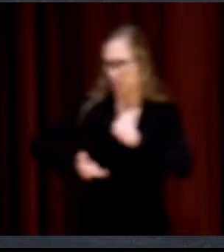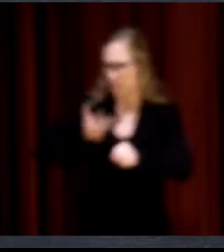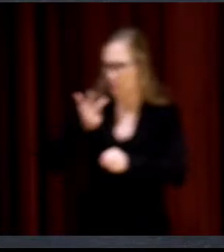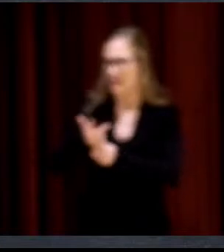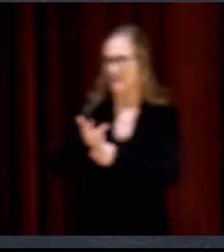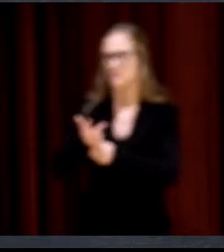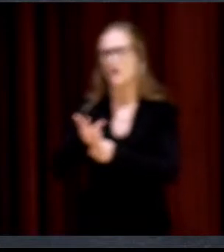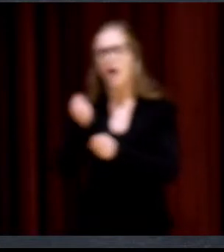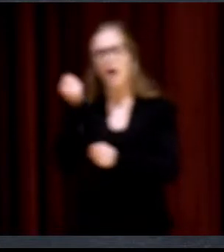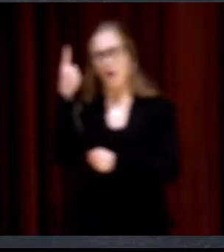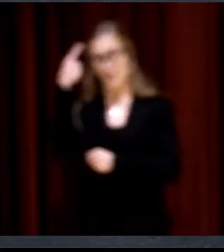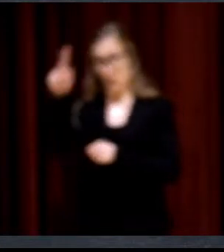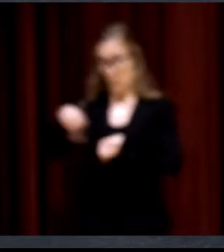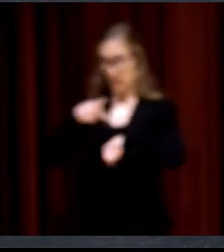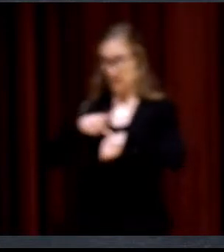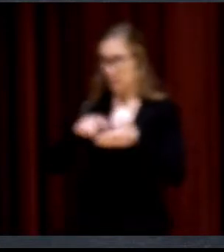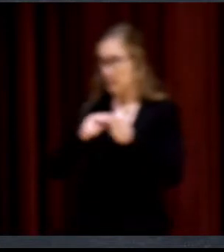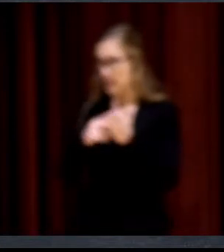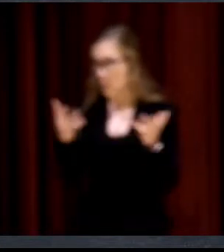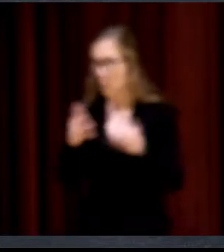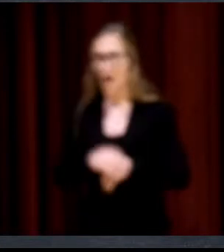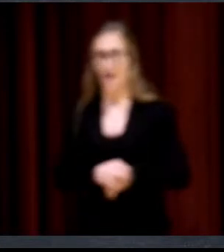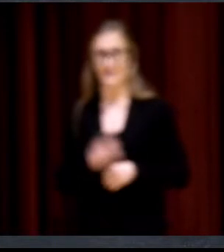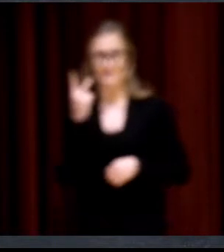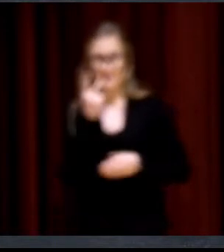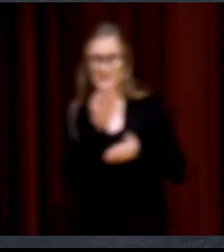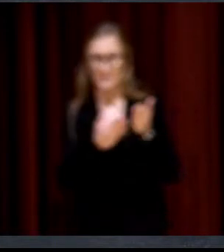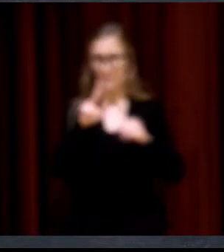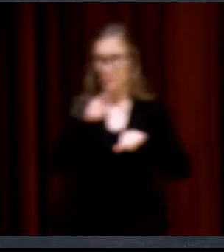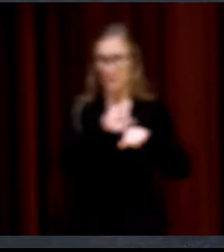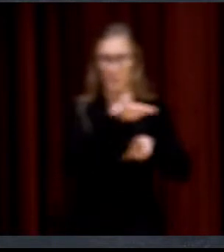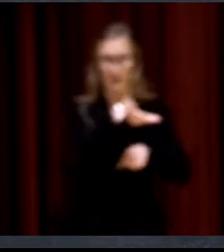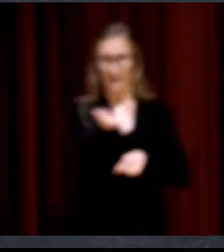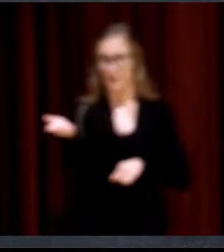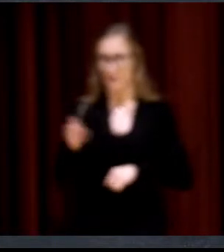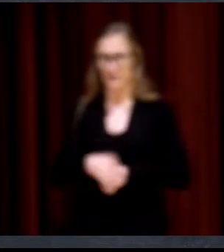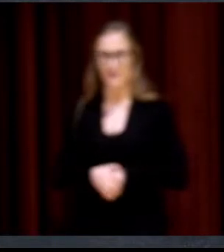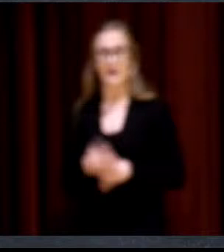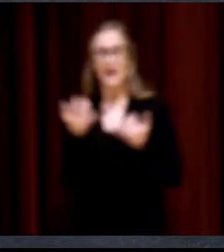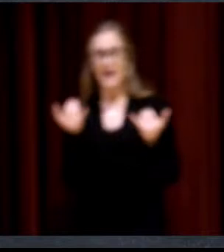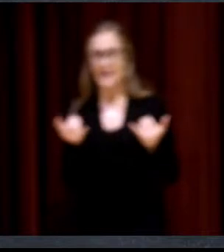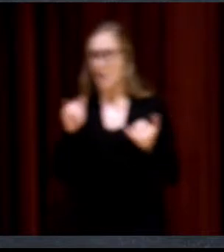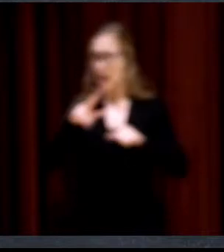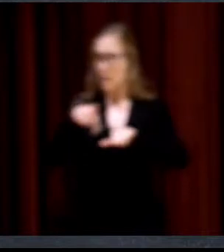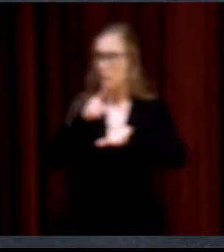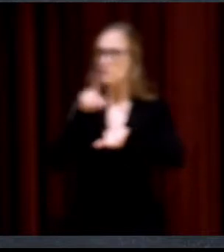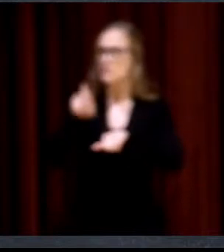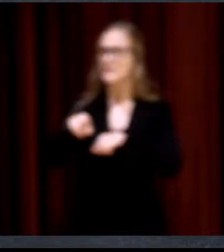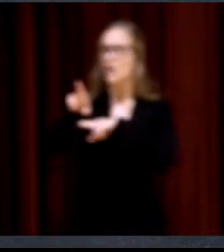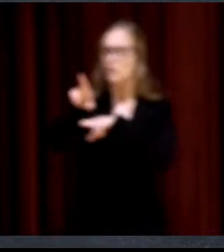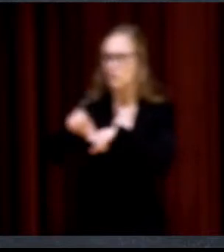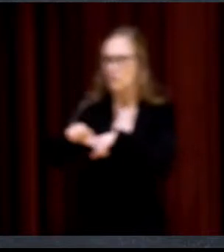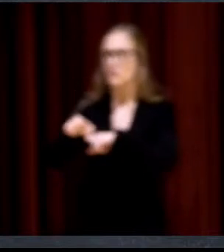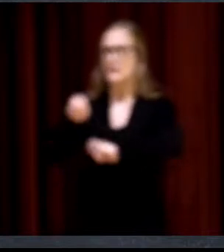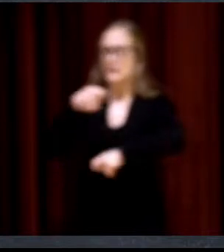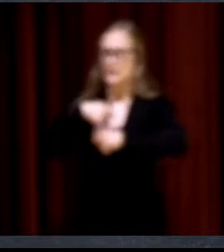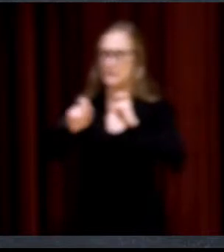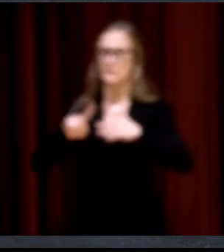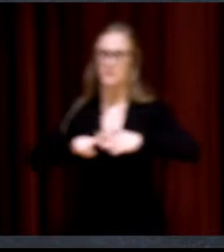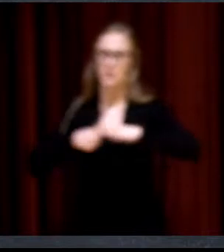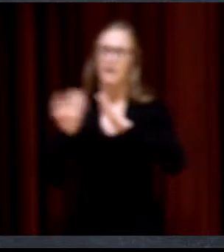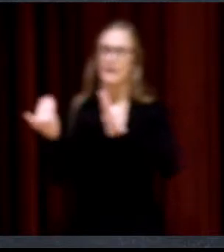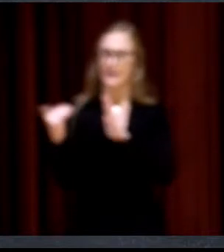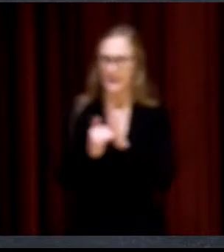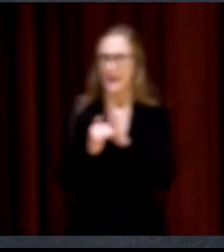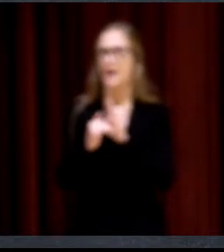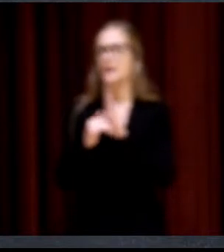means to a principal like myself. I see Mr. Cahoon in the audience, is that now he has to redo professional development for his staff every